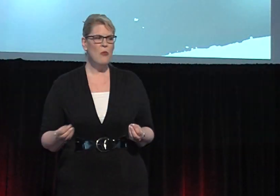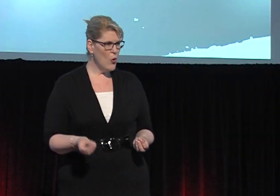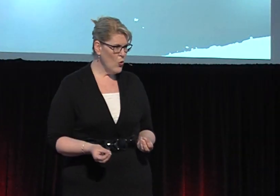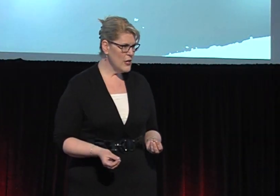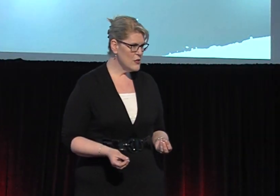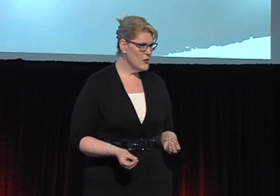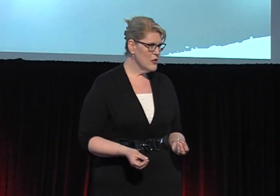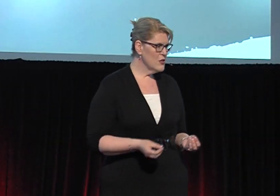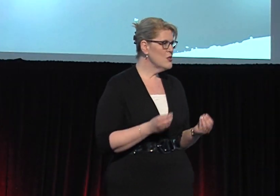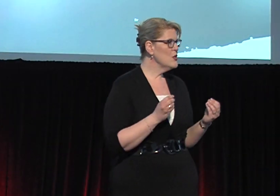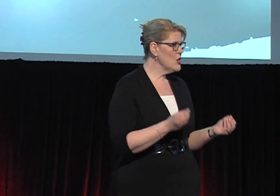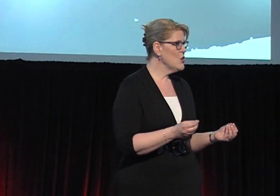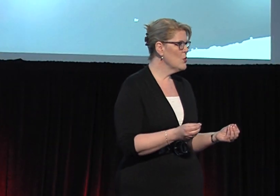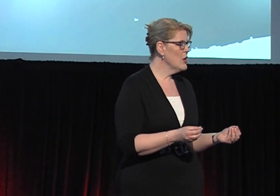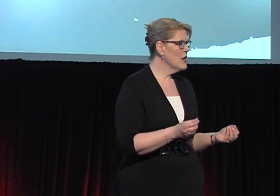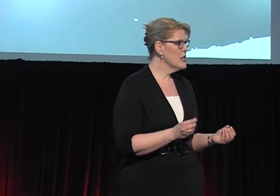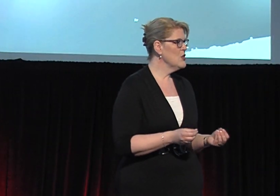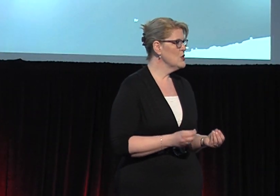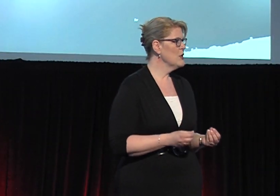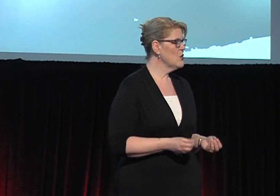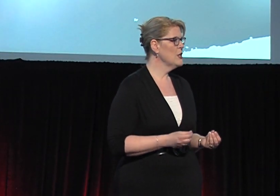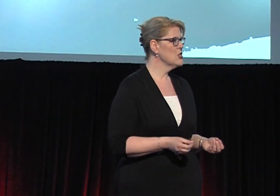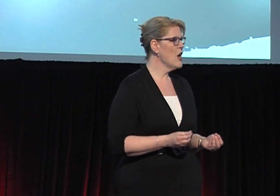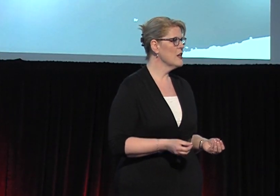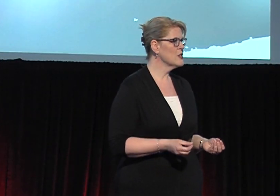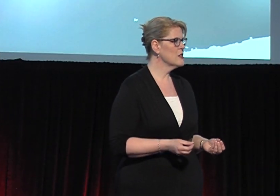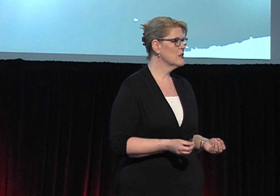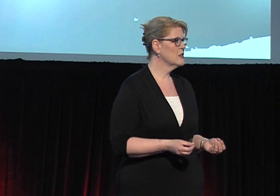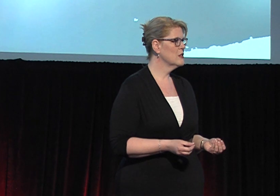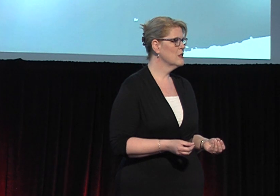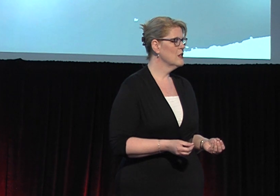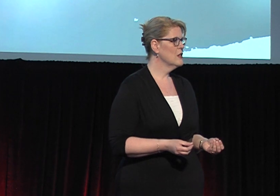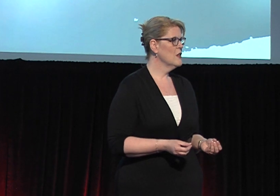At what point do you get used to ignoring a child?